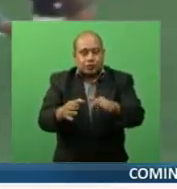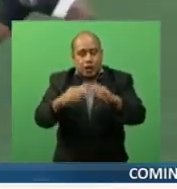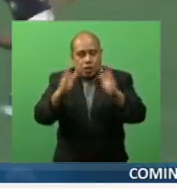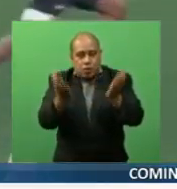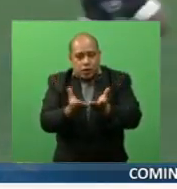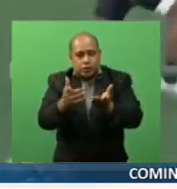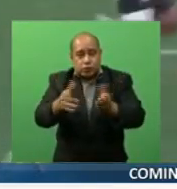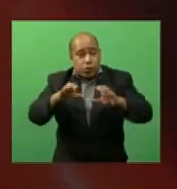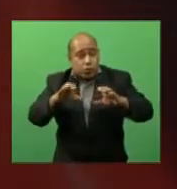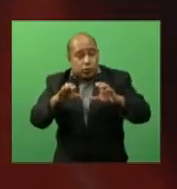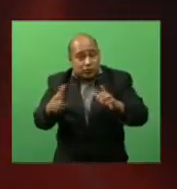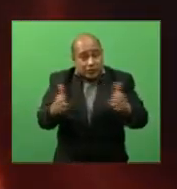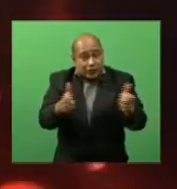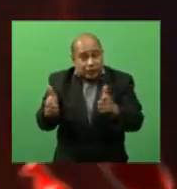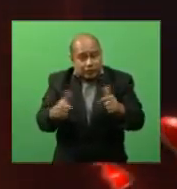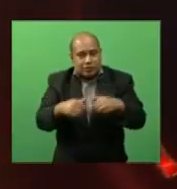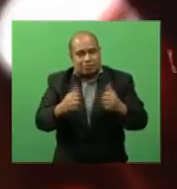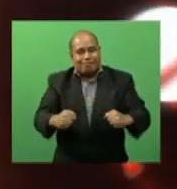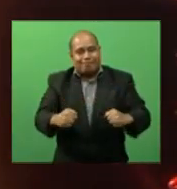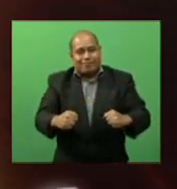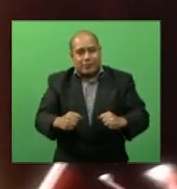fitness.